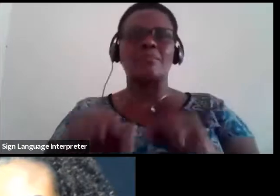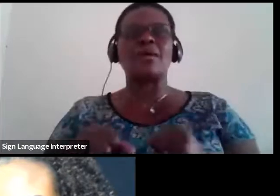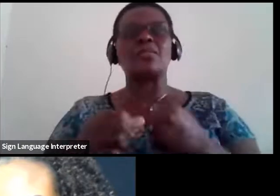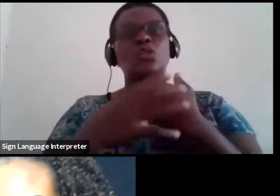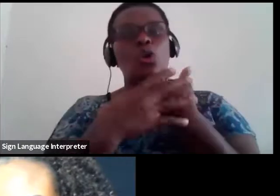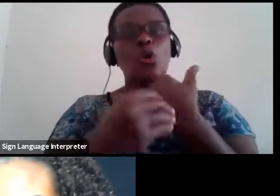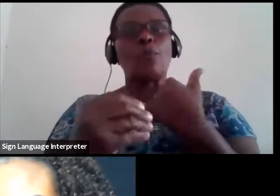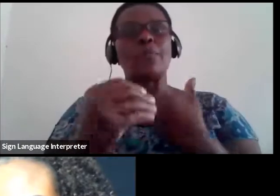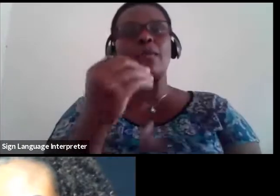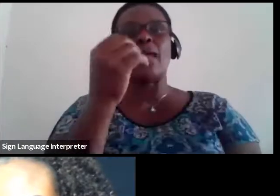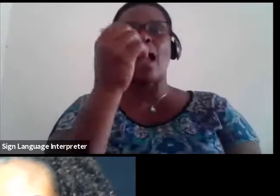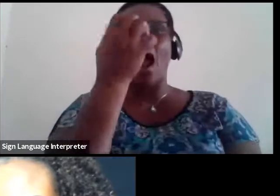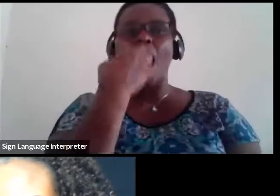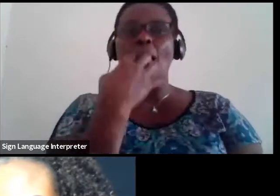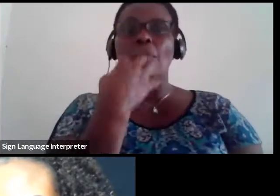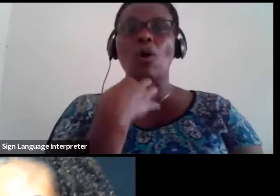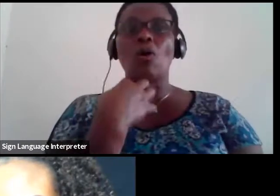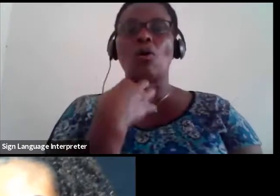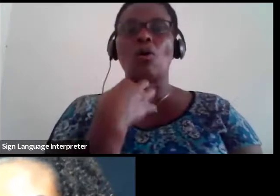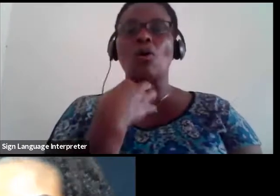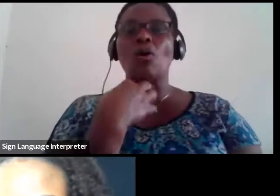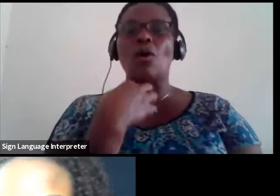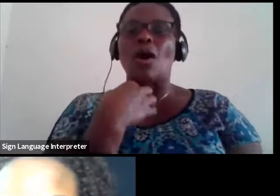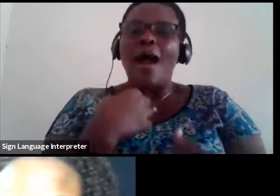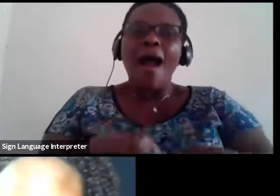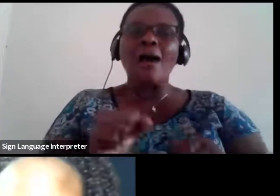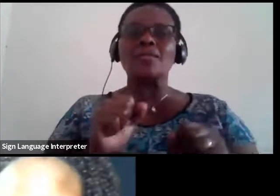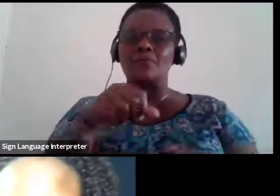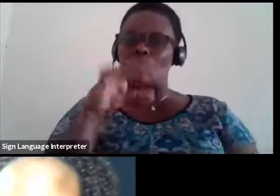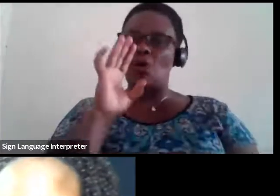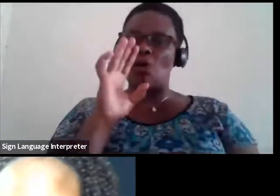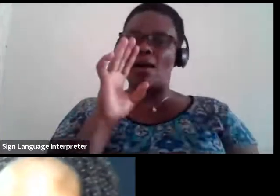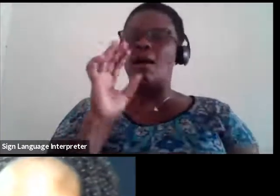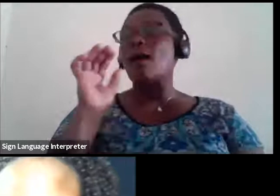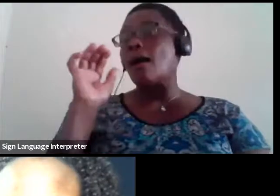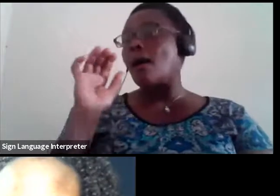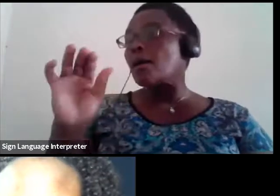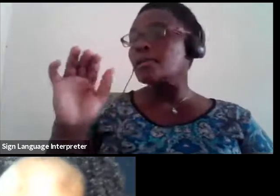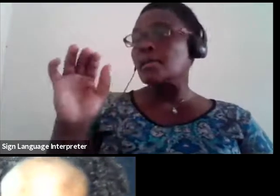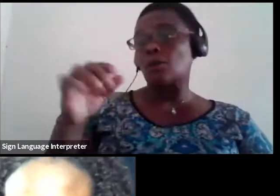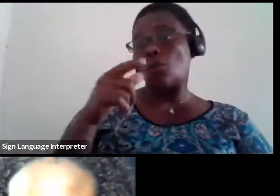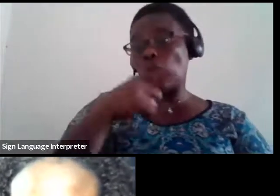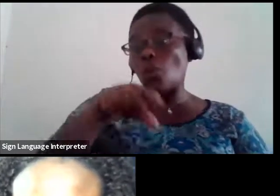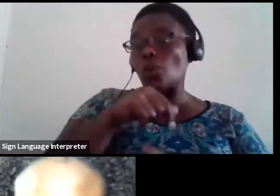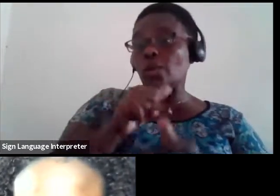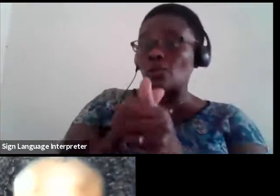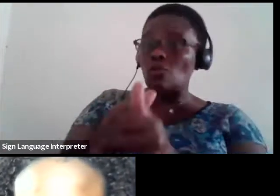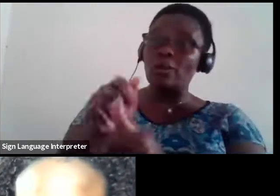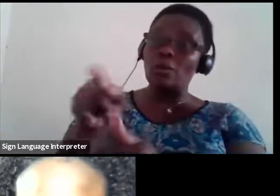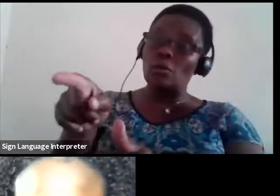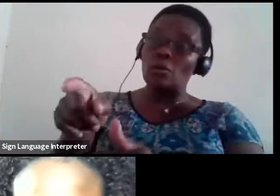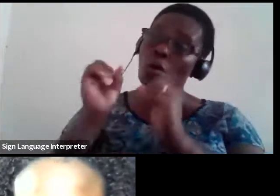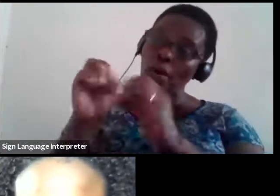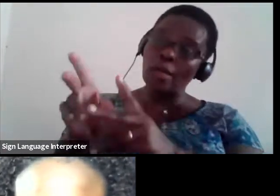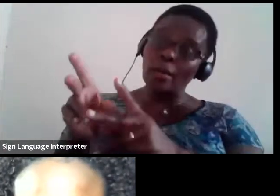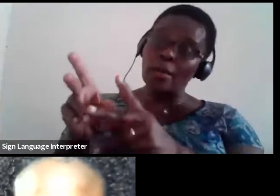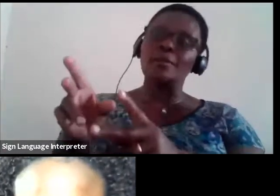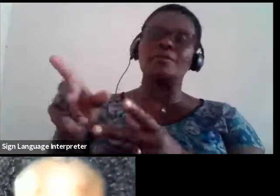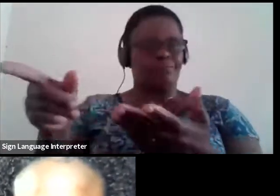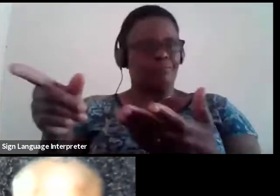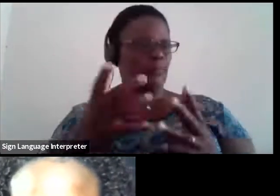they are proactive before the user has to request for that. We all know how